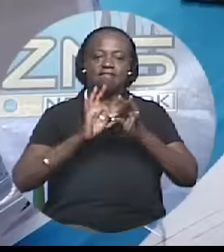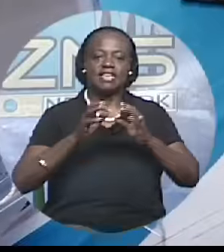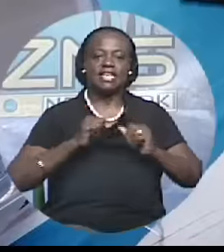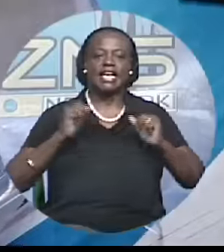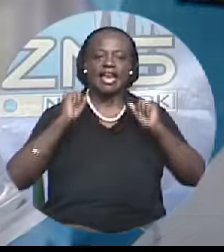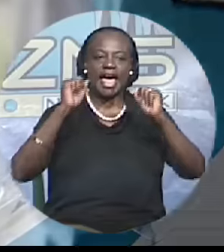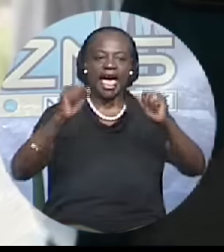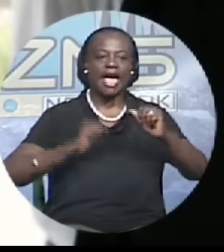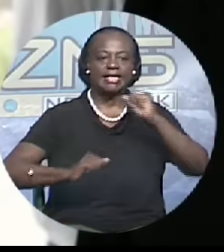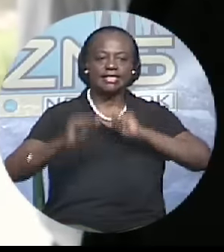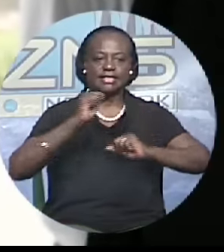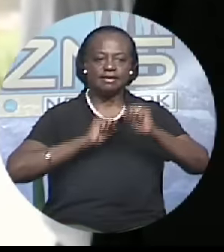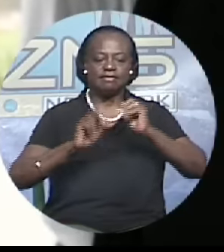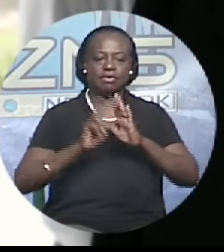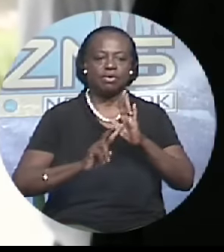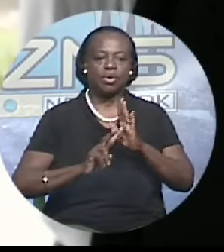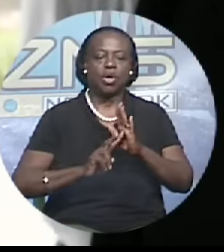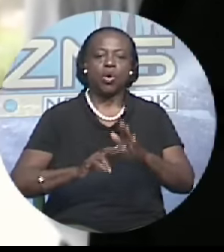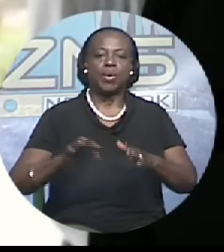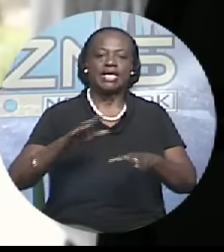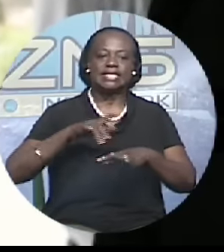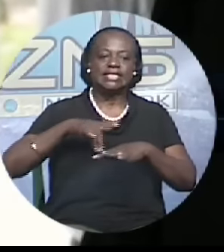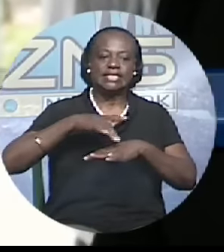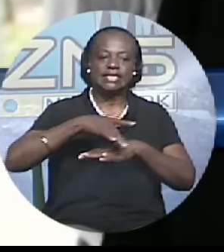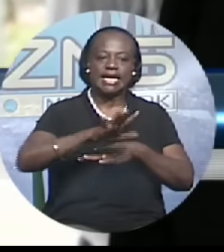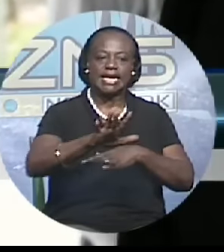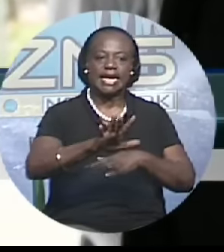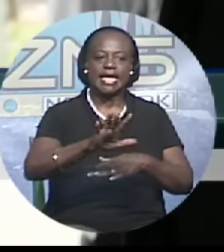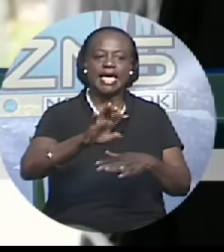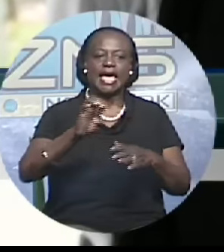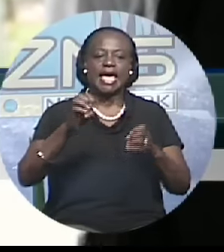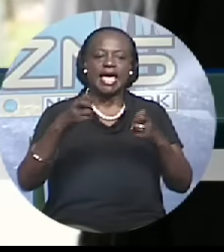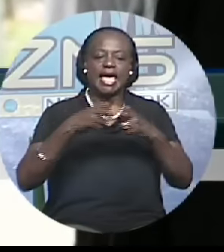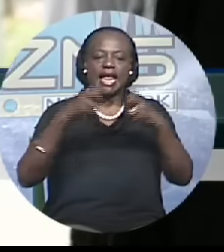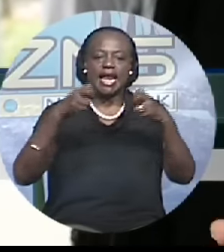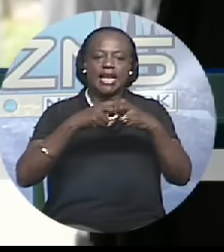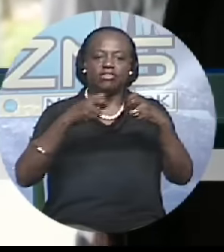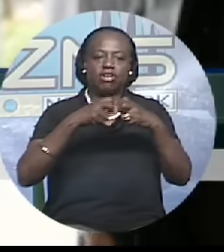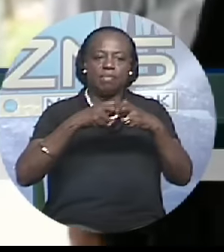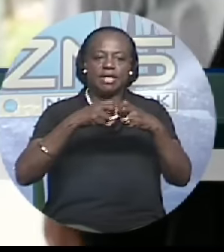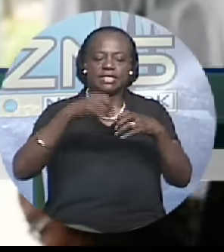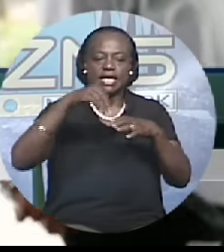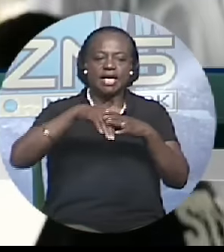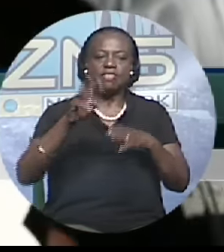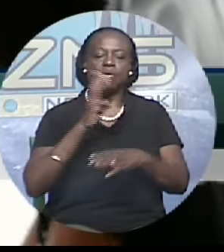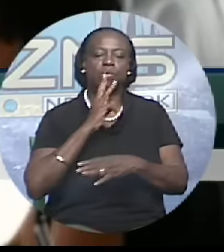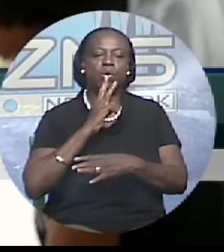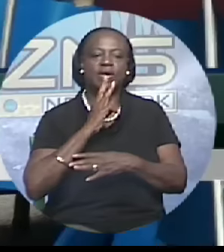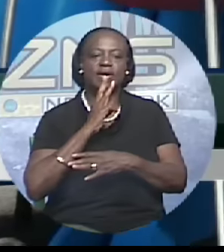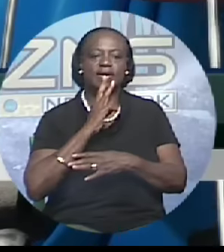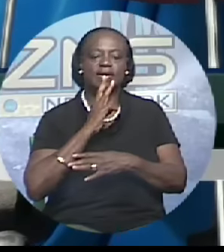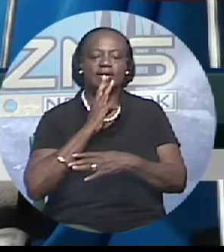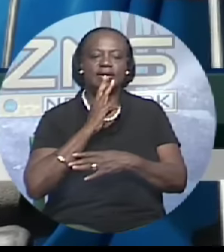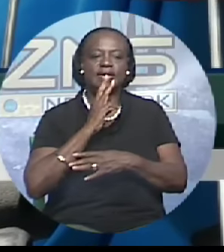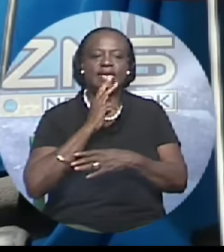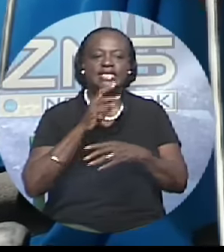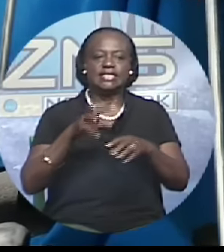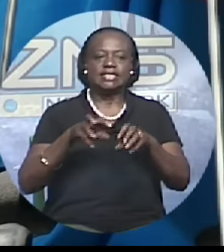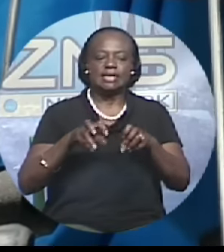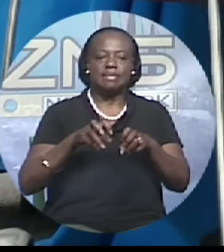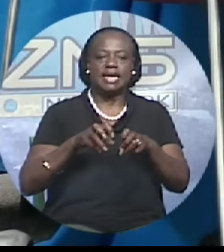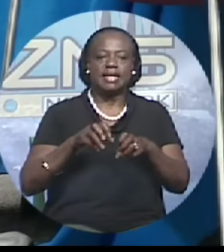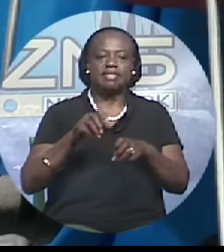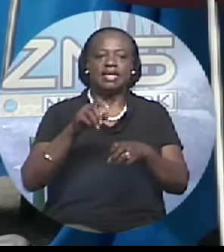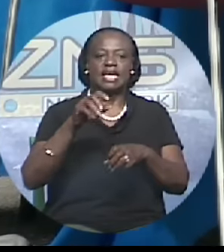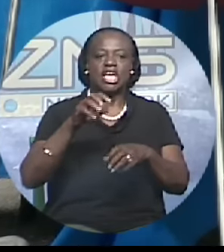What we are doing, we are sending electrical pulses in the water, and what is known as activating or stimulating the 7,200 nerve endings